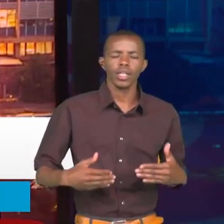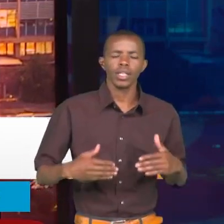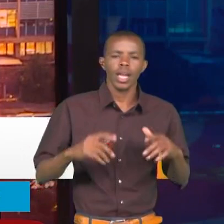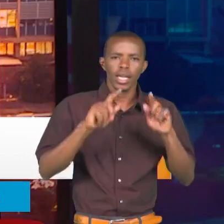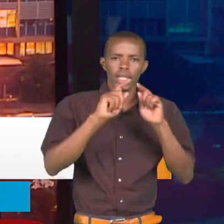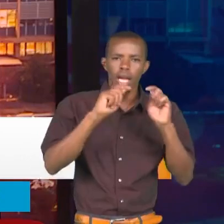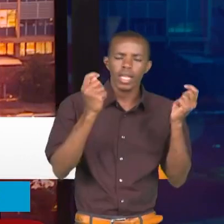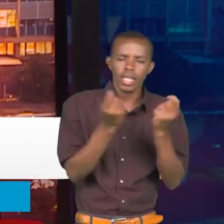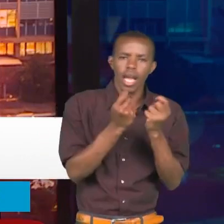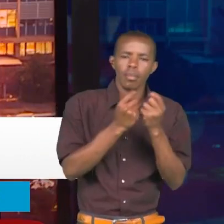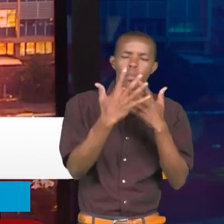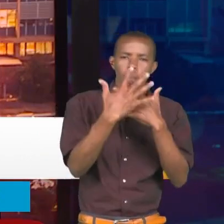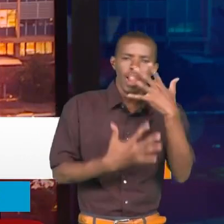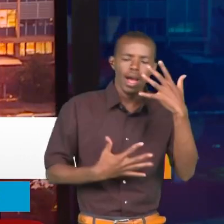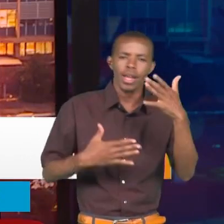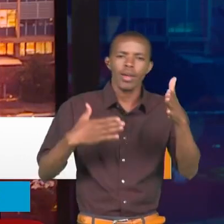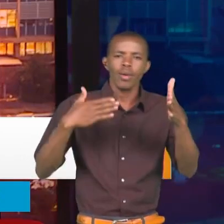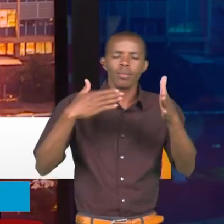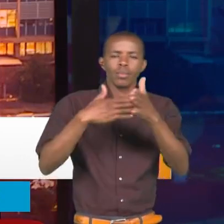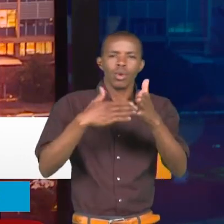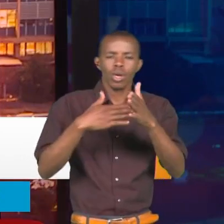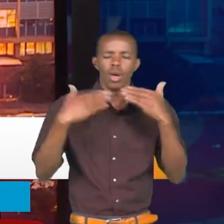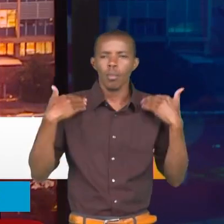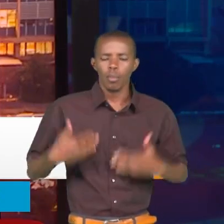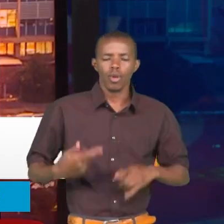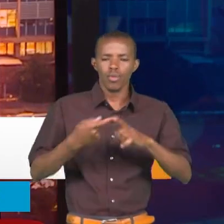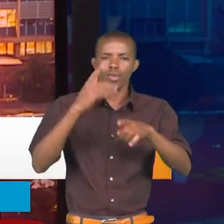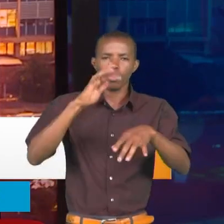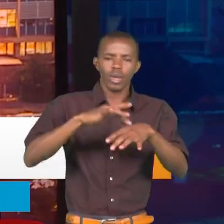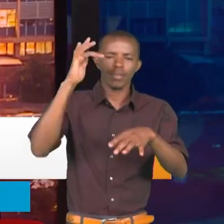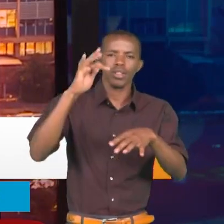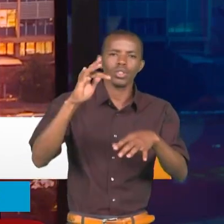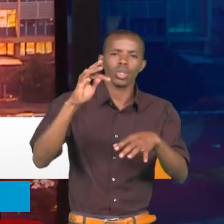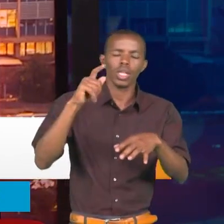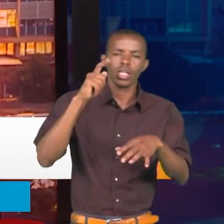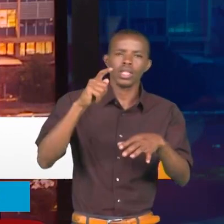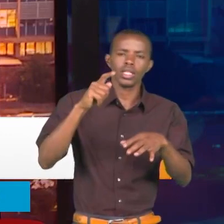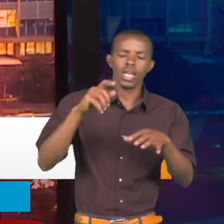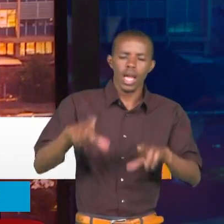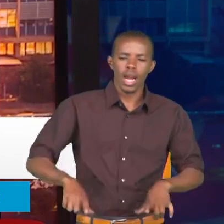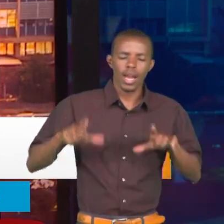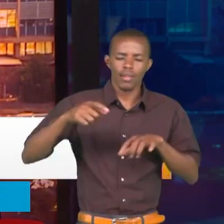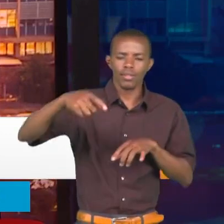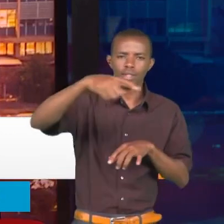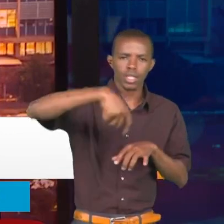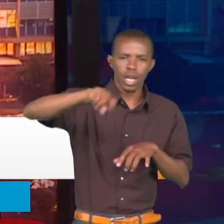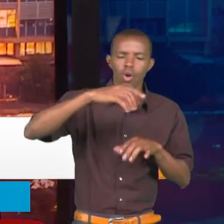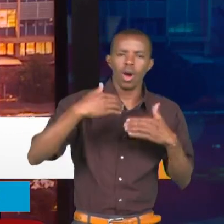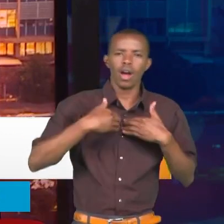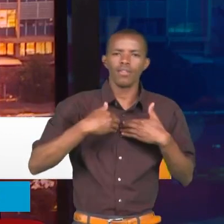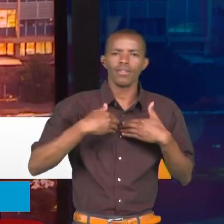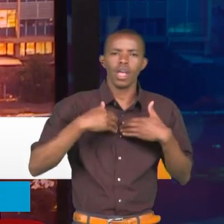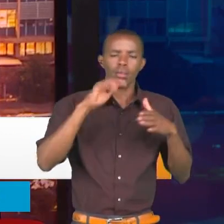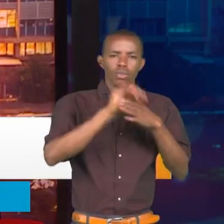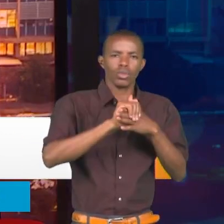cells which prevent the body from infections. Okay. So it has a life cycle that it binds